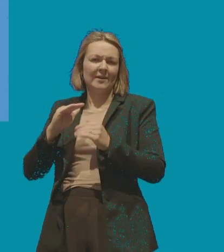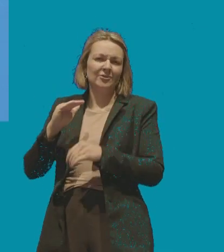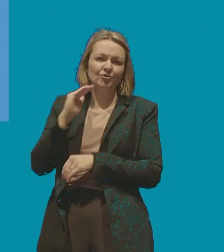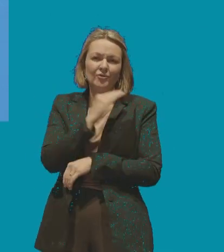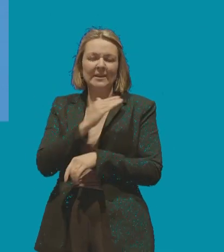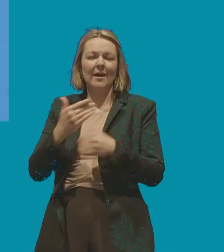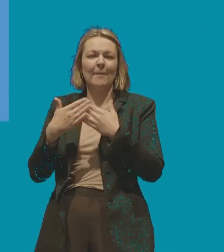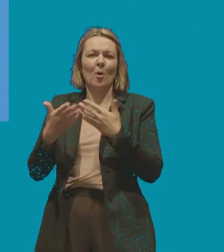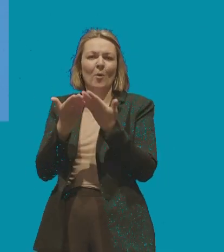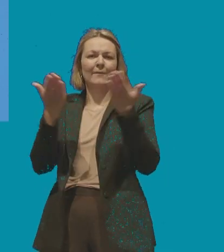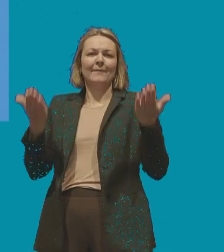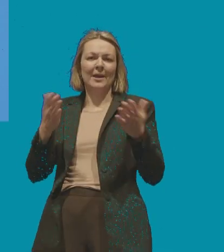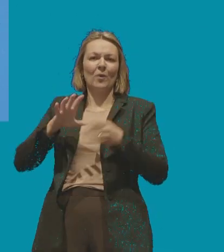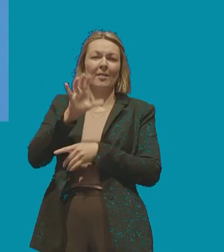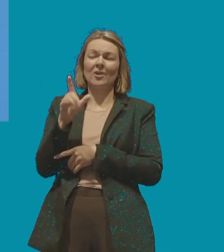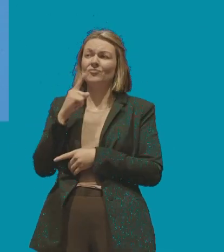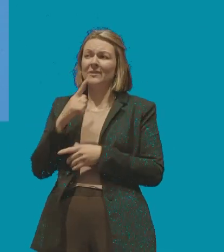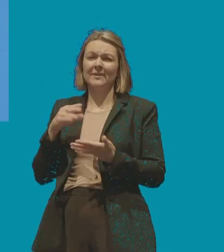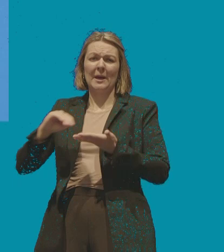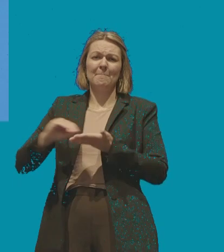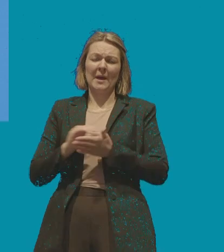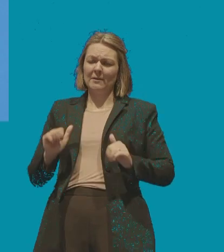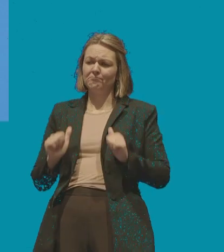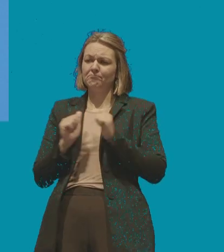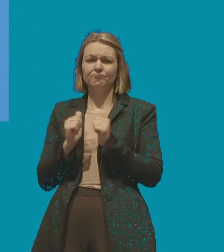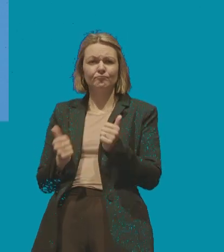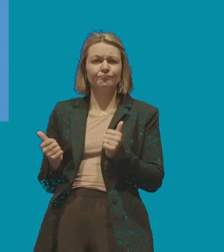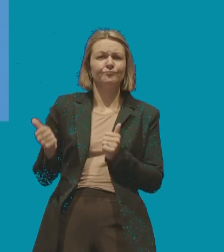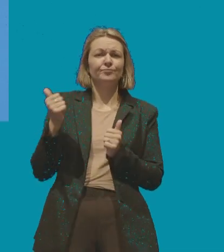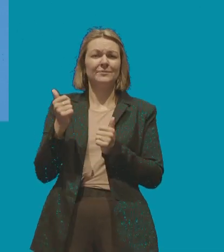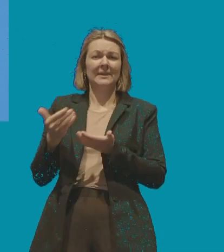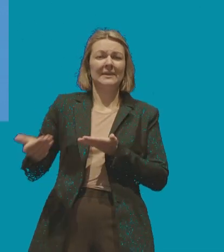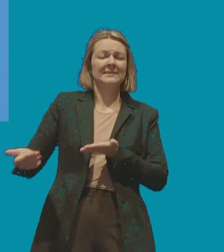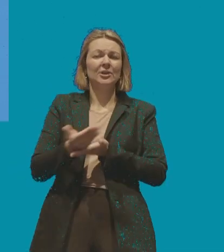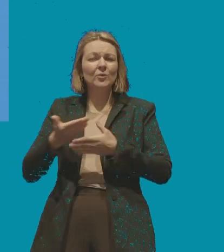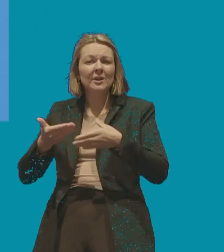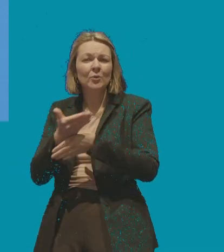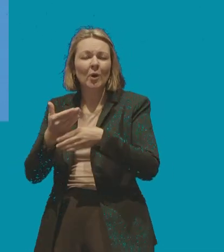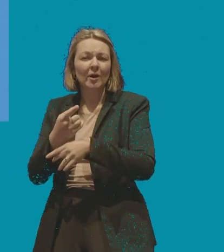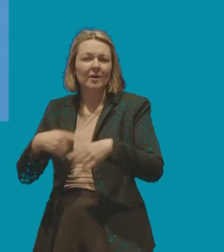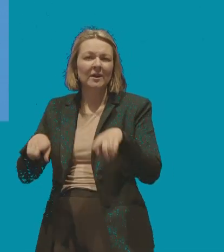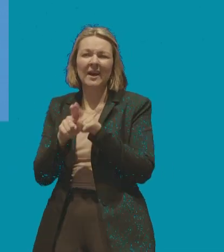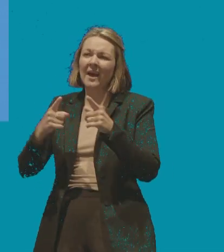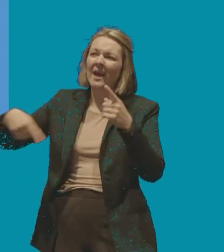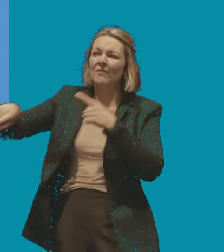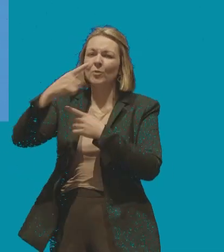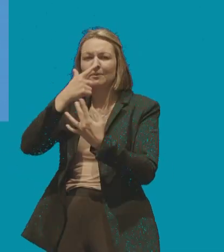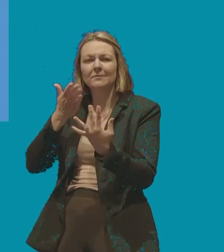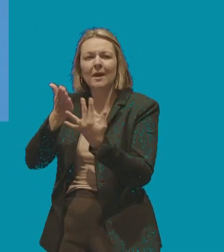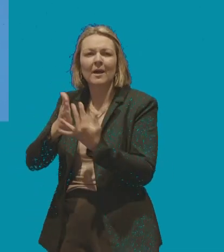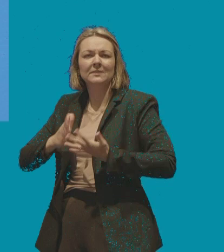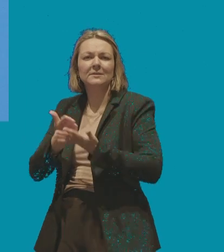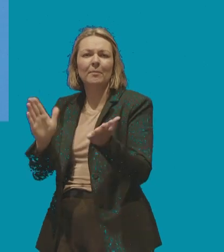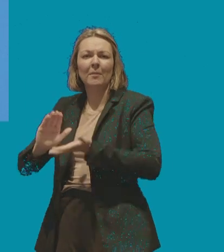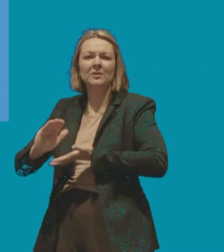equal country where workers get paid decently for the jobs that they do, have security at work, where everyone has access to great public